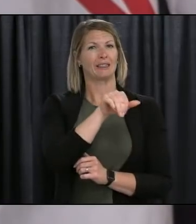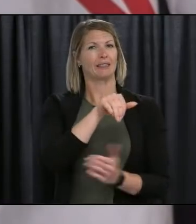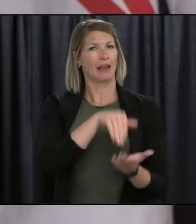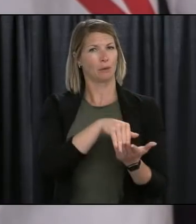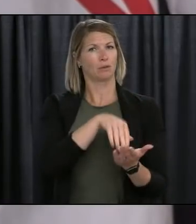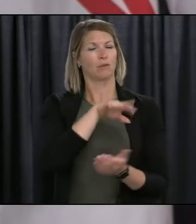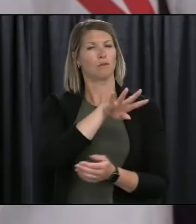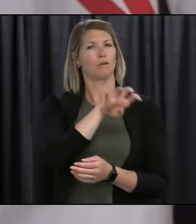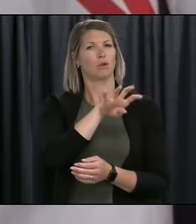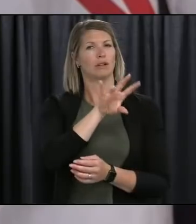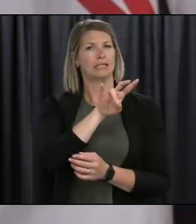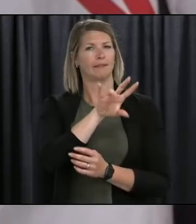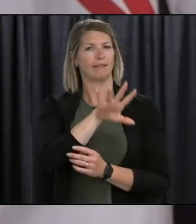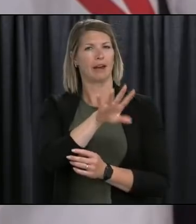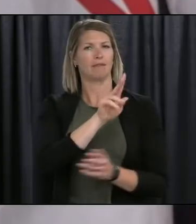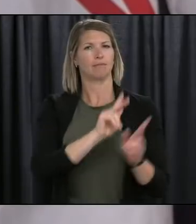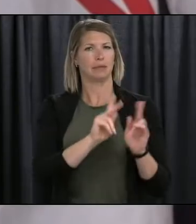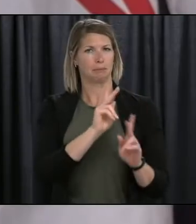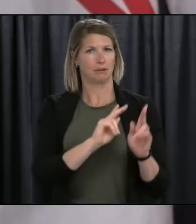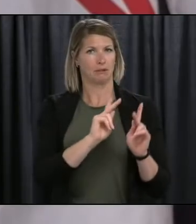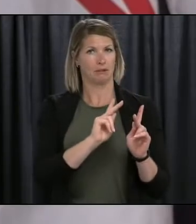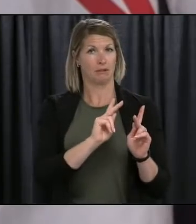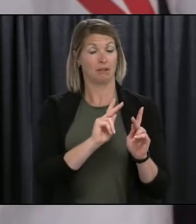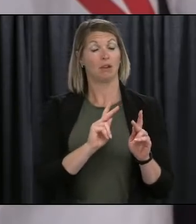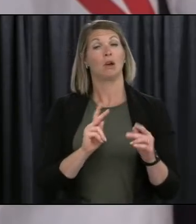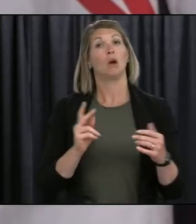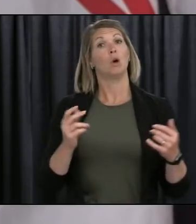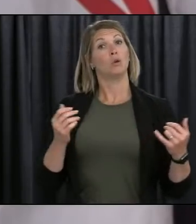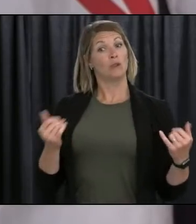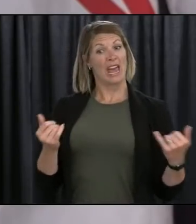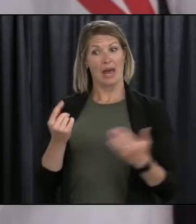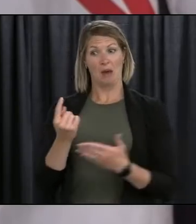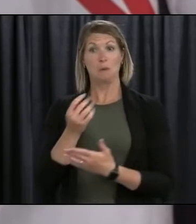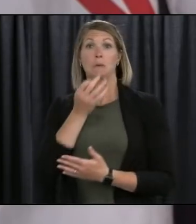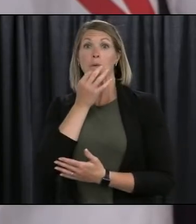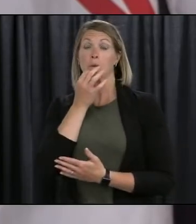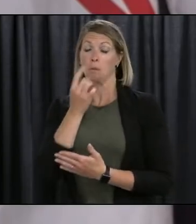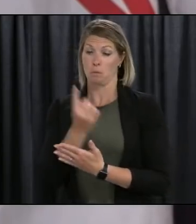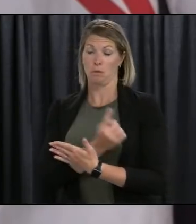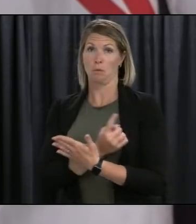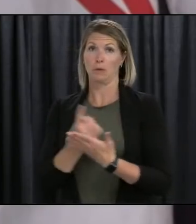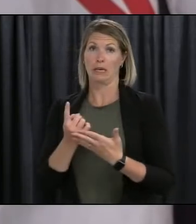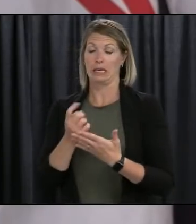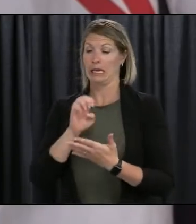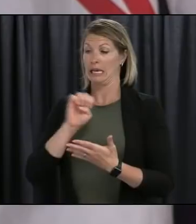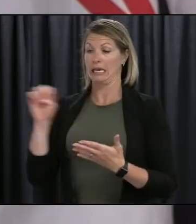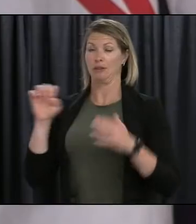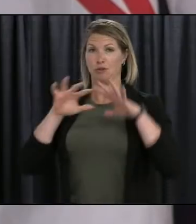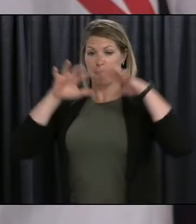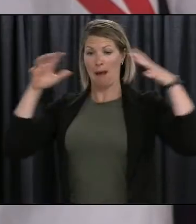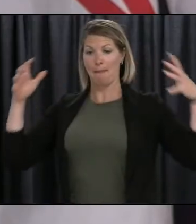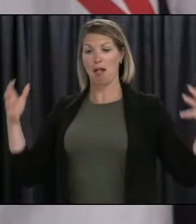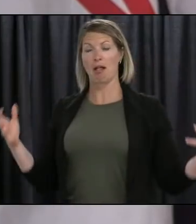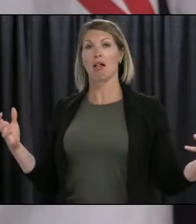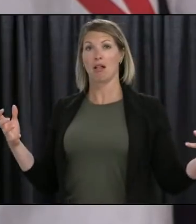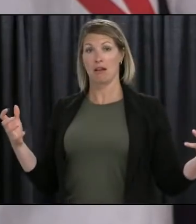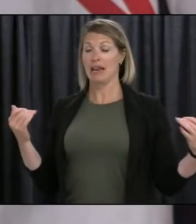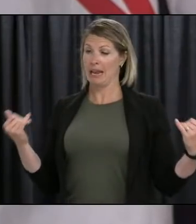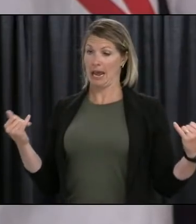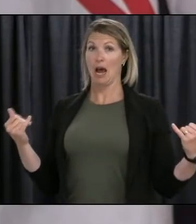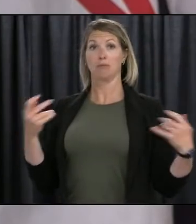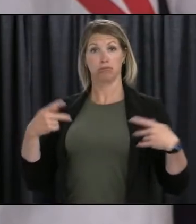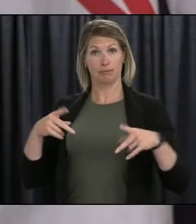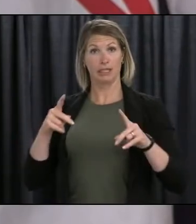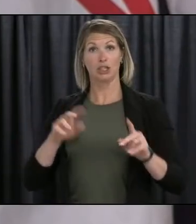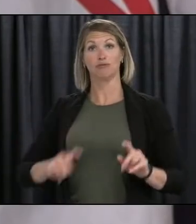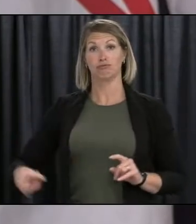19,475 people. So it's been almost a week since we joined the Atlantic bubble, and we continue to monitor closely the epidemiology of COVID-19